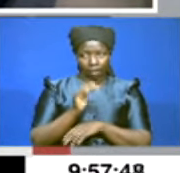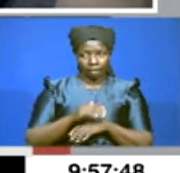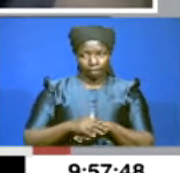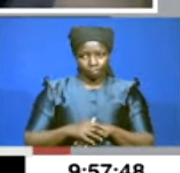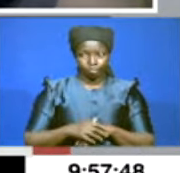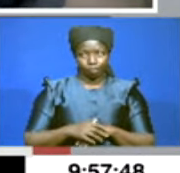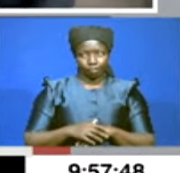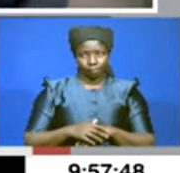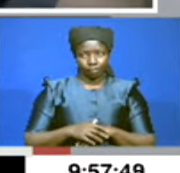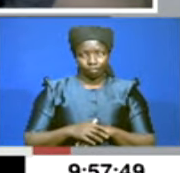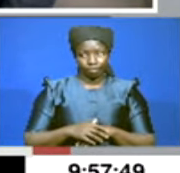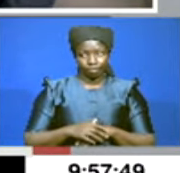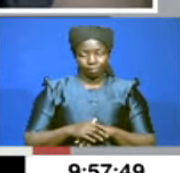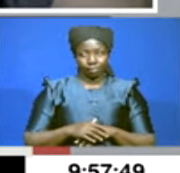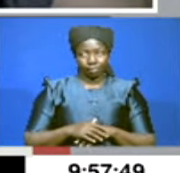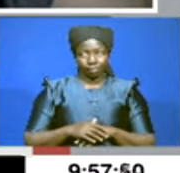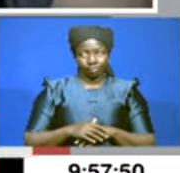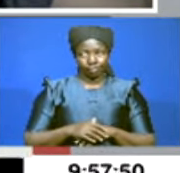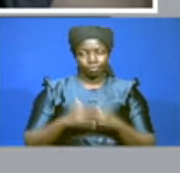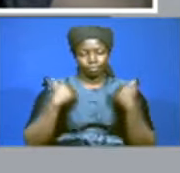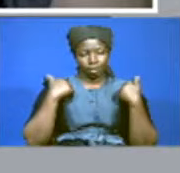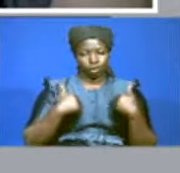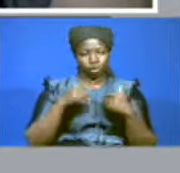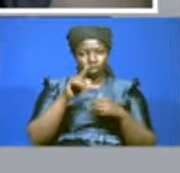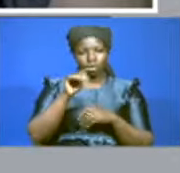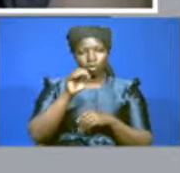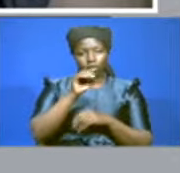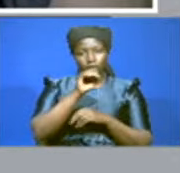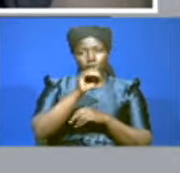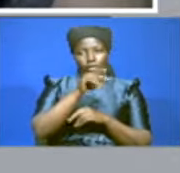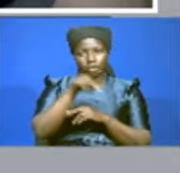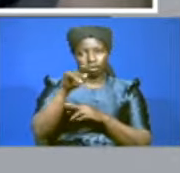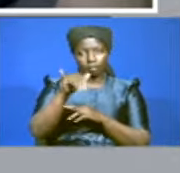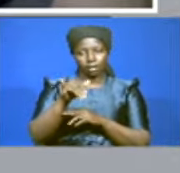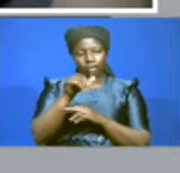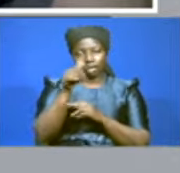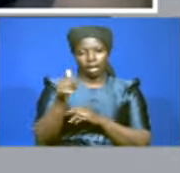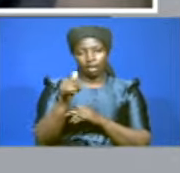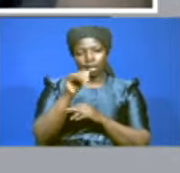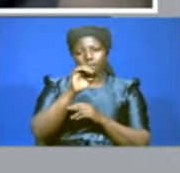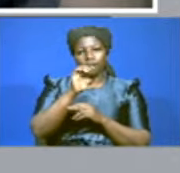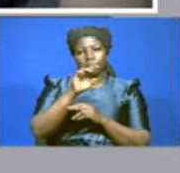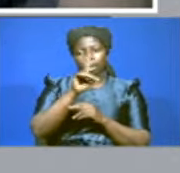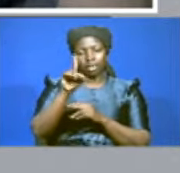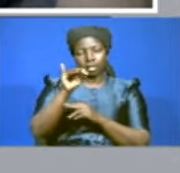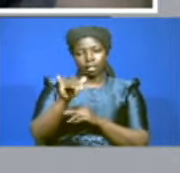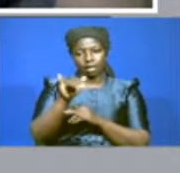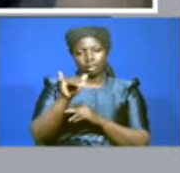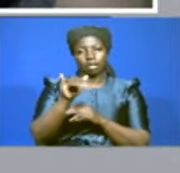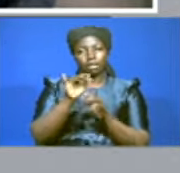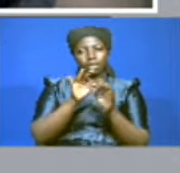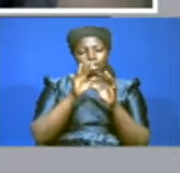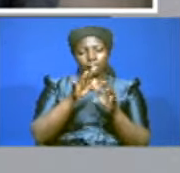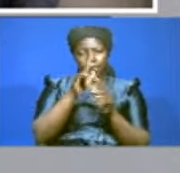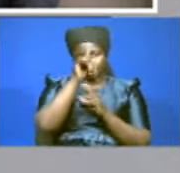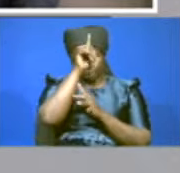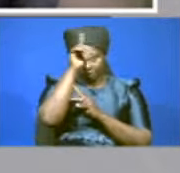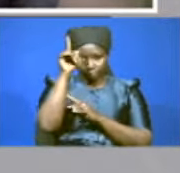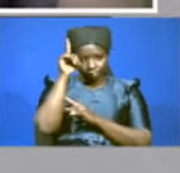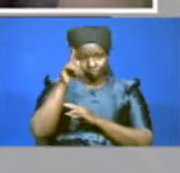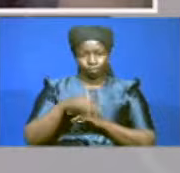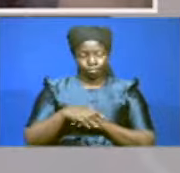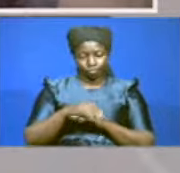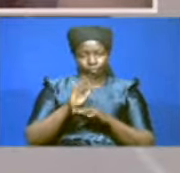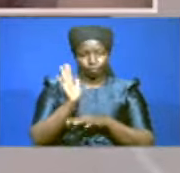Thank you. Yeah, of course, time to say goodbye. I'm Topi Liambila. And I'm Edmund Mudibo. Our sign language interpreter has been Lucy Maura.